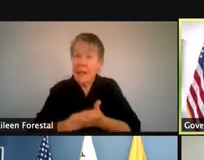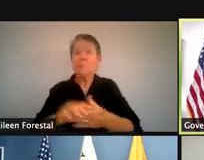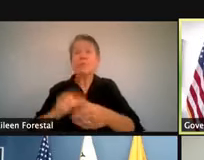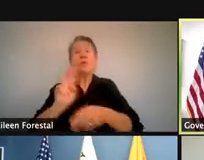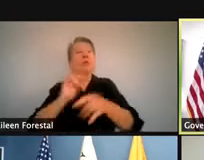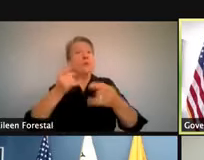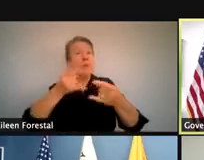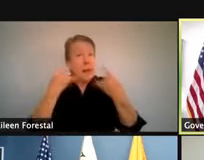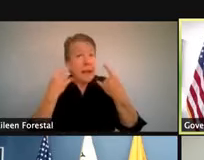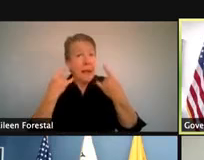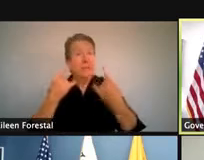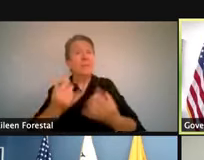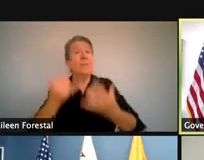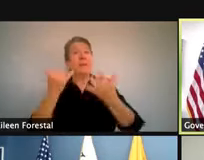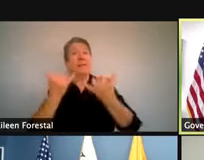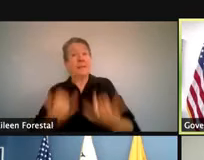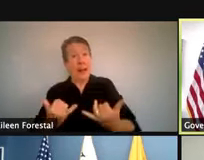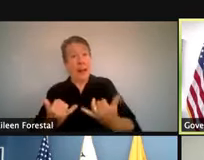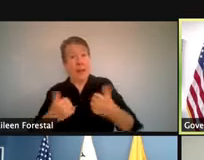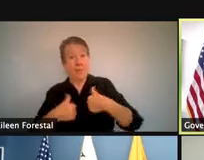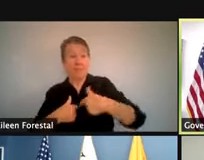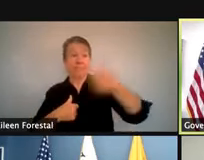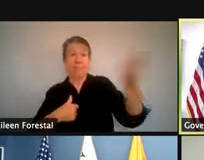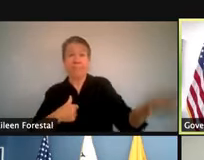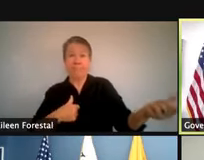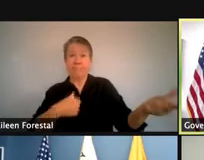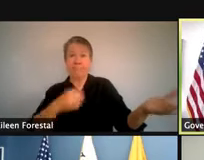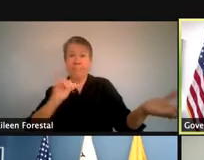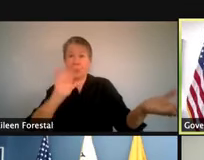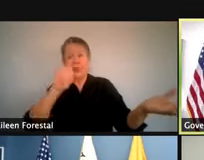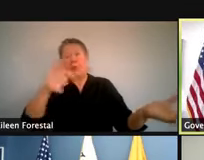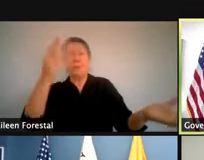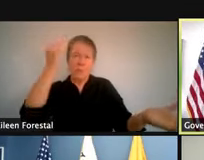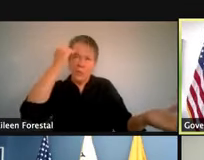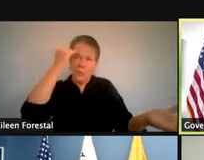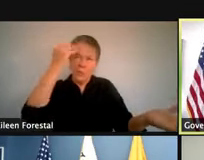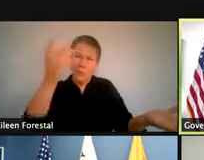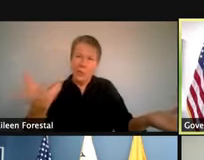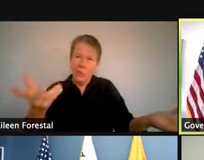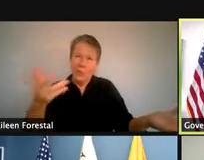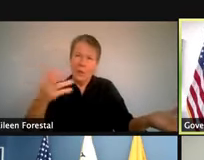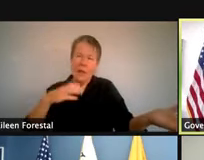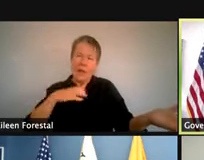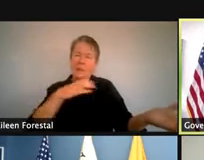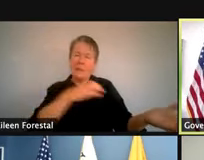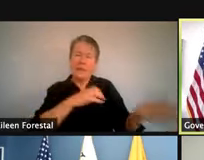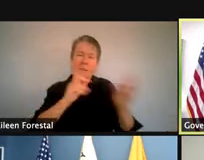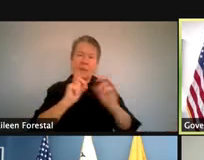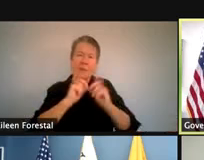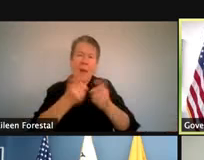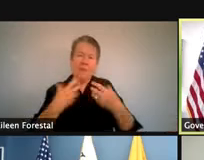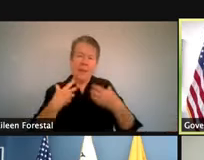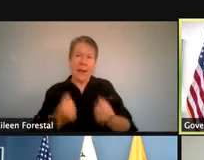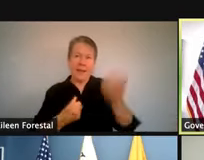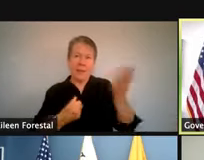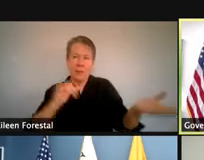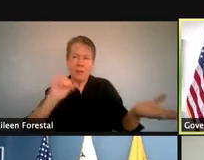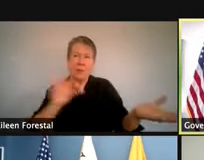that, please allow me to welcome the woman who needs no introduction, the Commissioner of the Department of Health, Judy